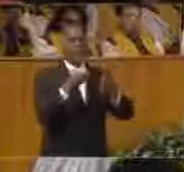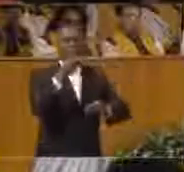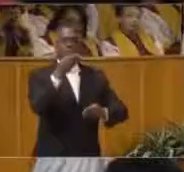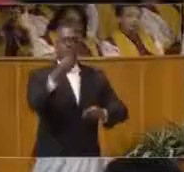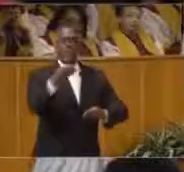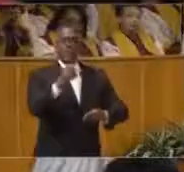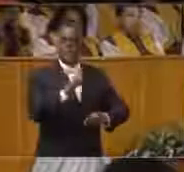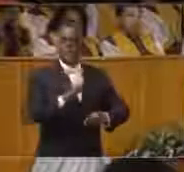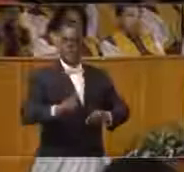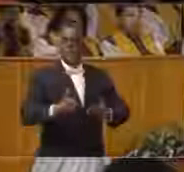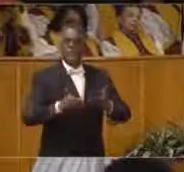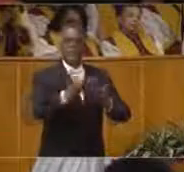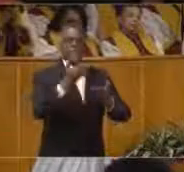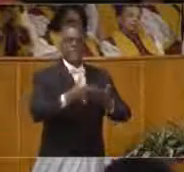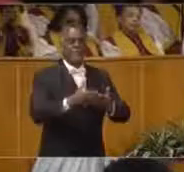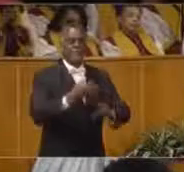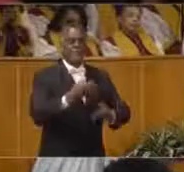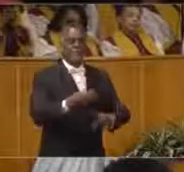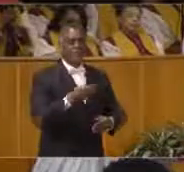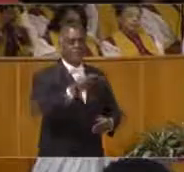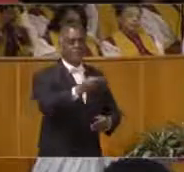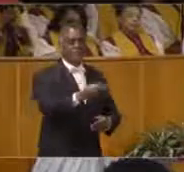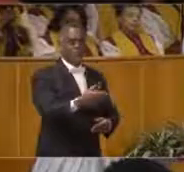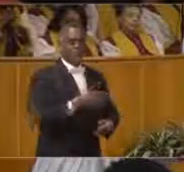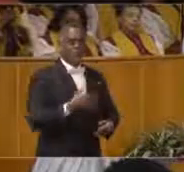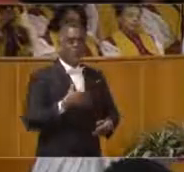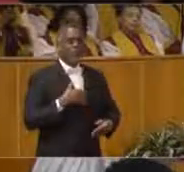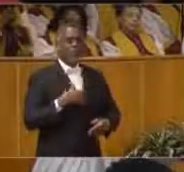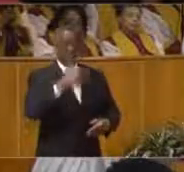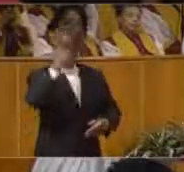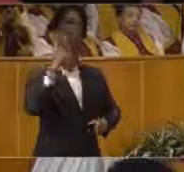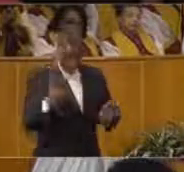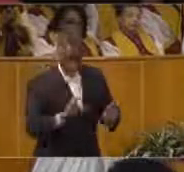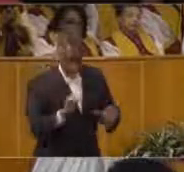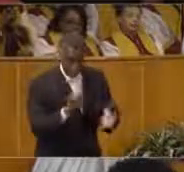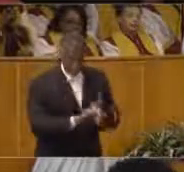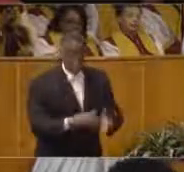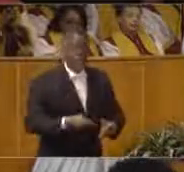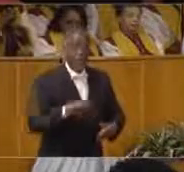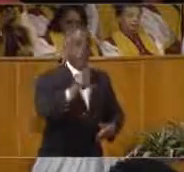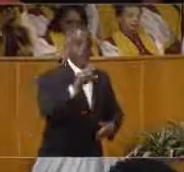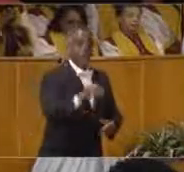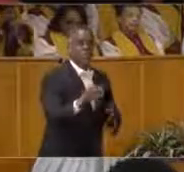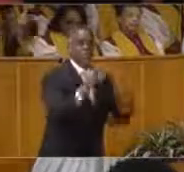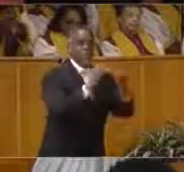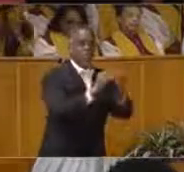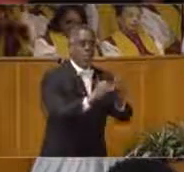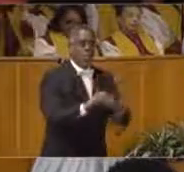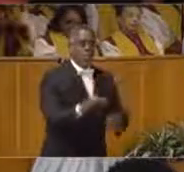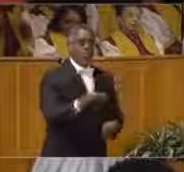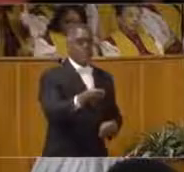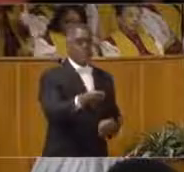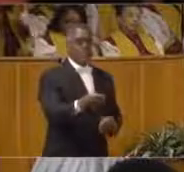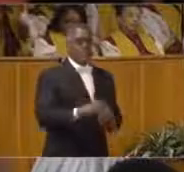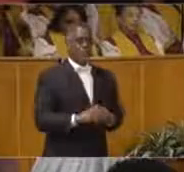one is easy. If you just give me one. Now, because you did that, I'm going to give you 50 more. All